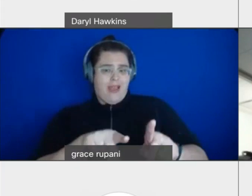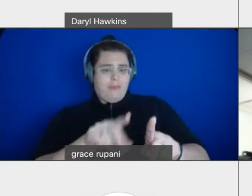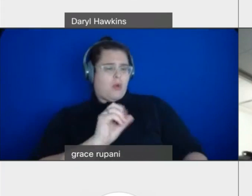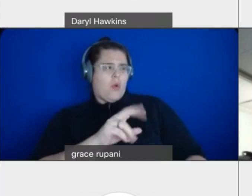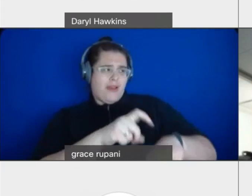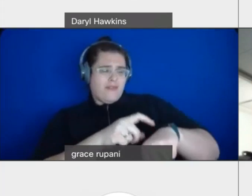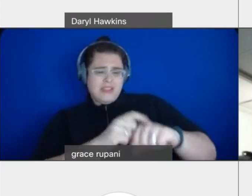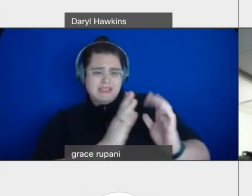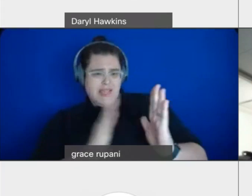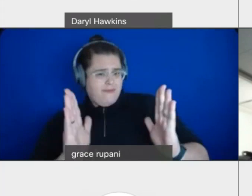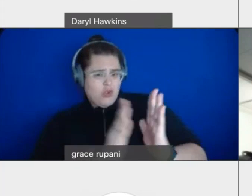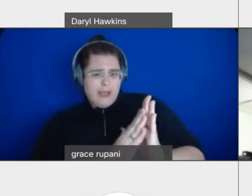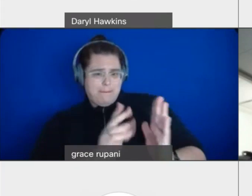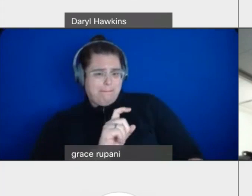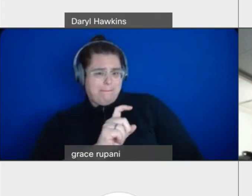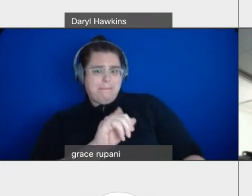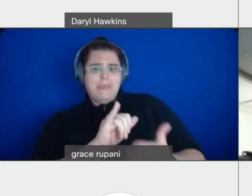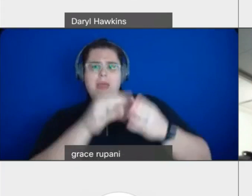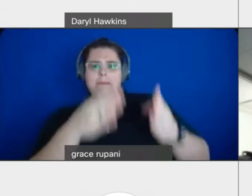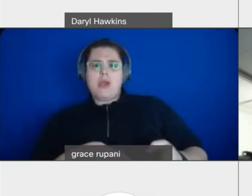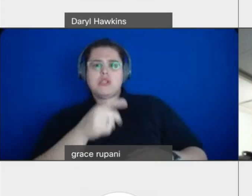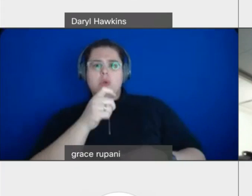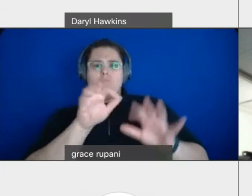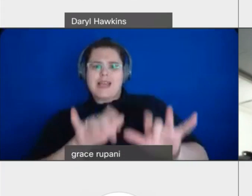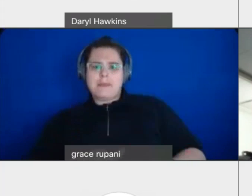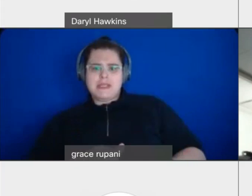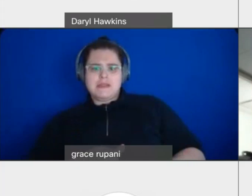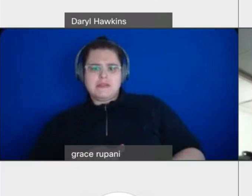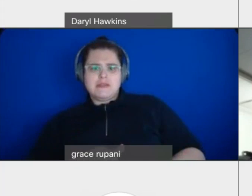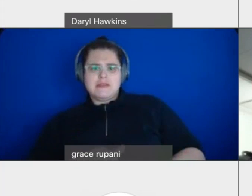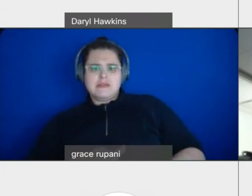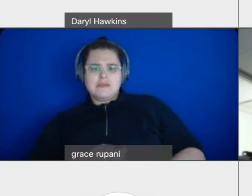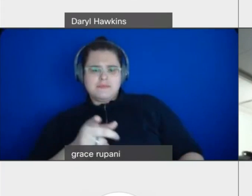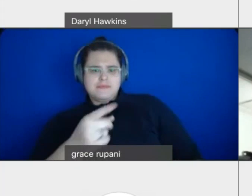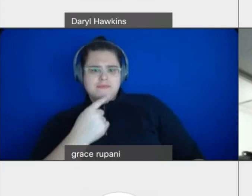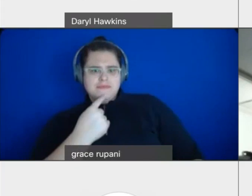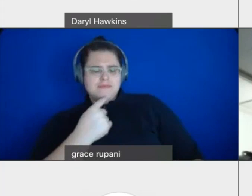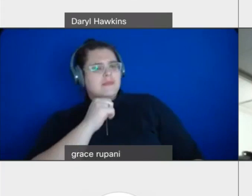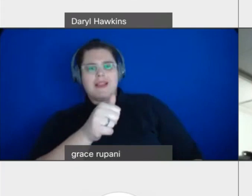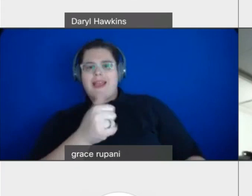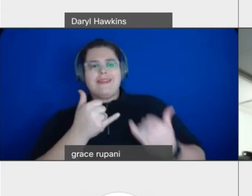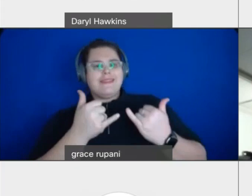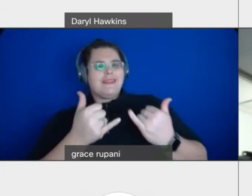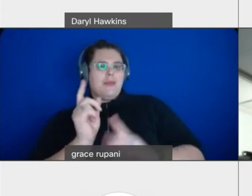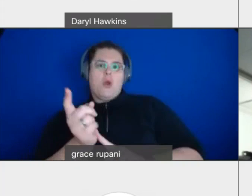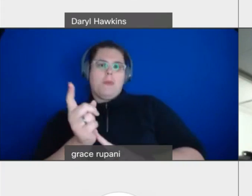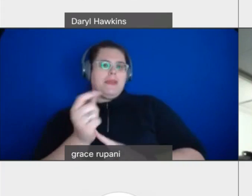for that, the person who shared that information. It said not at the